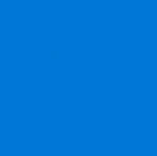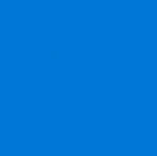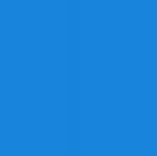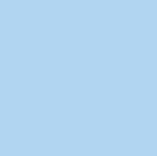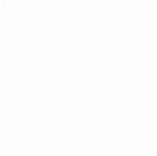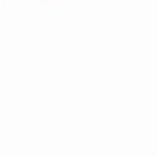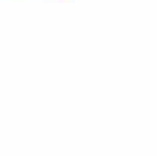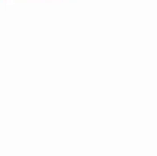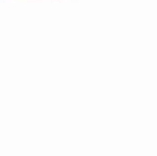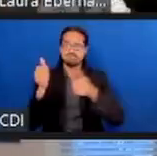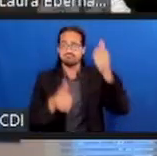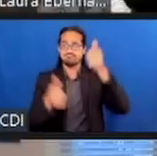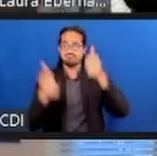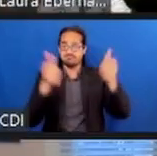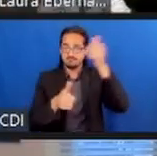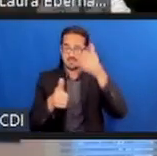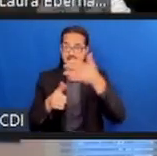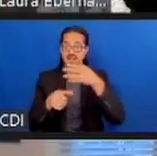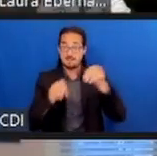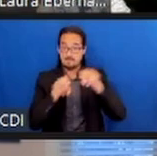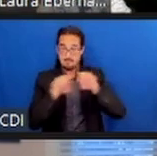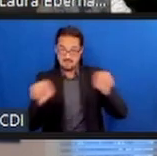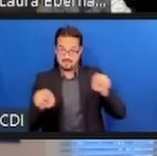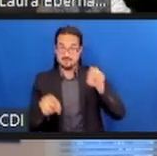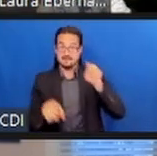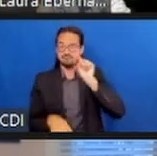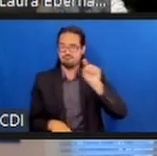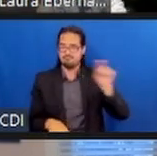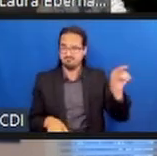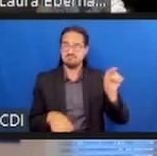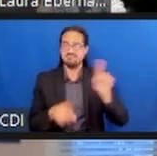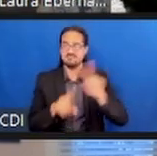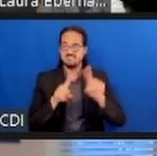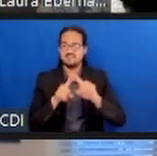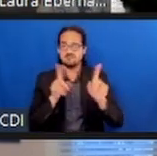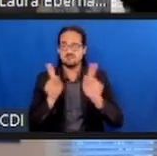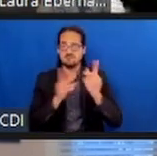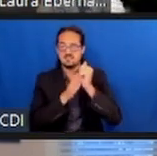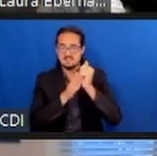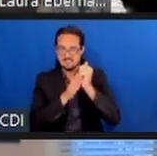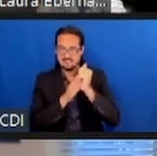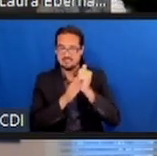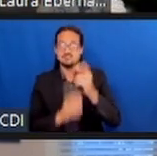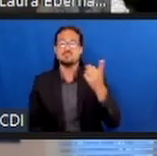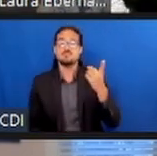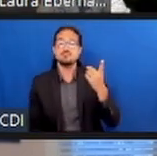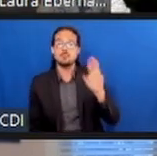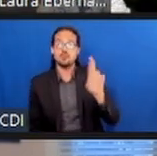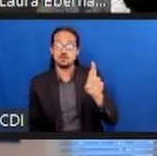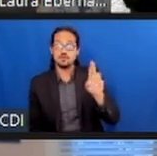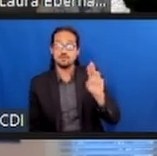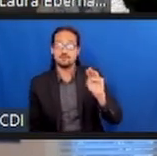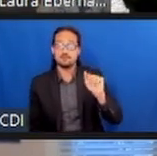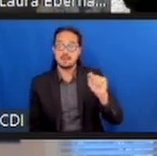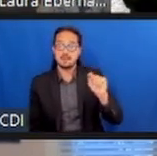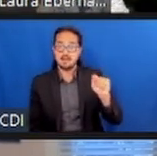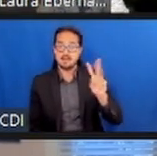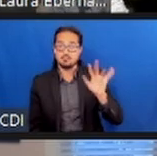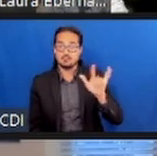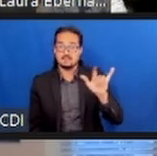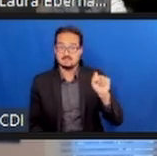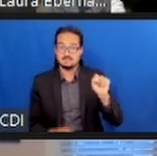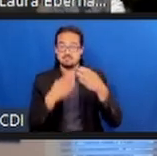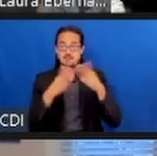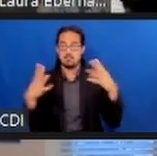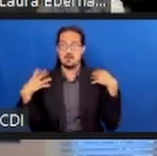Marin County Public Health Officer, Dr. Matt Willis, Deputy Public Health Officer, Dr. Lisa Santora, who will be joining us